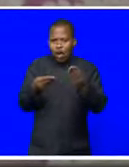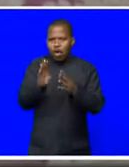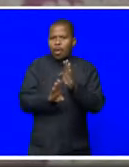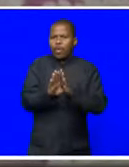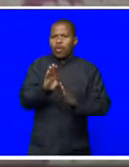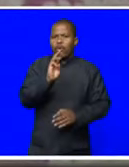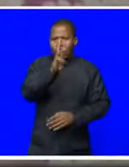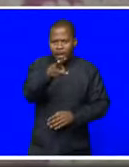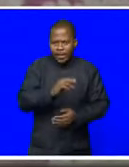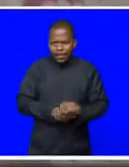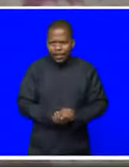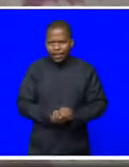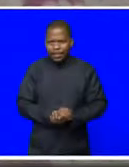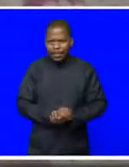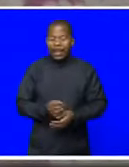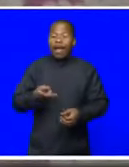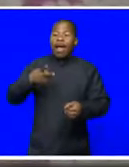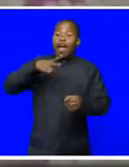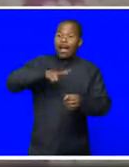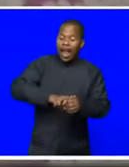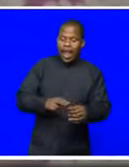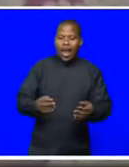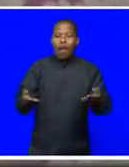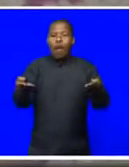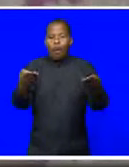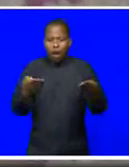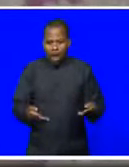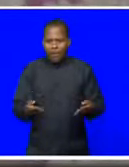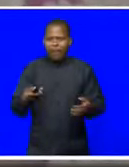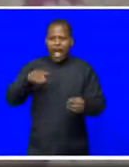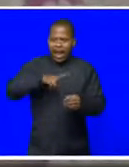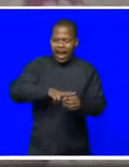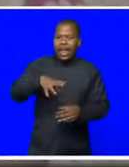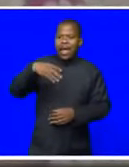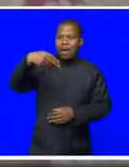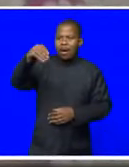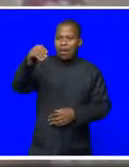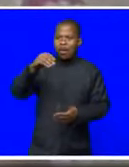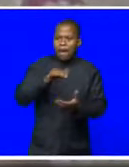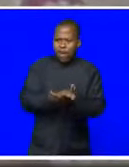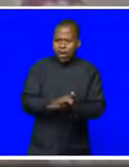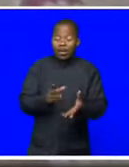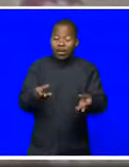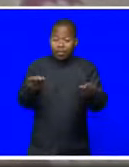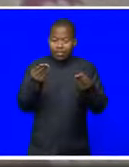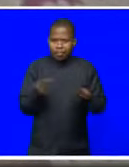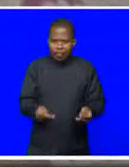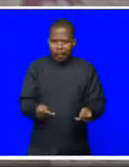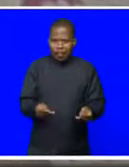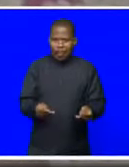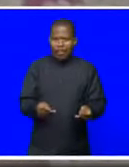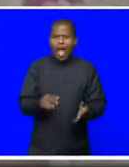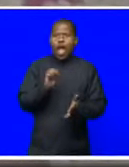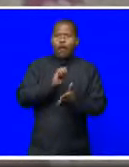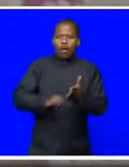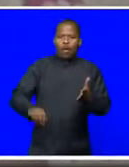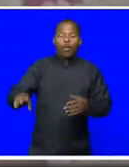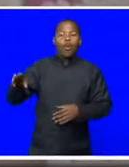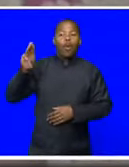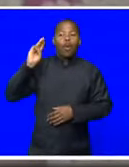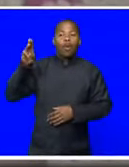am delighted to welcome you and to receive the letter of credency by which His Excellency the President of